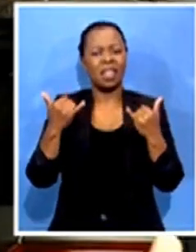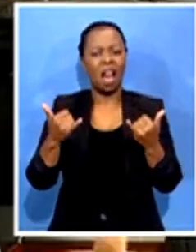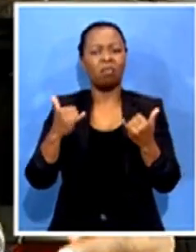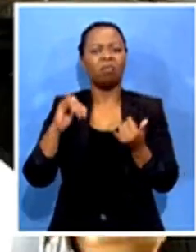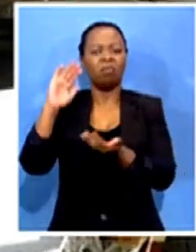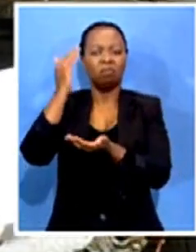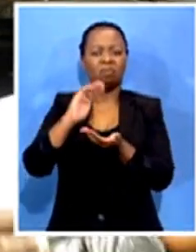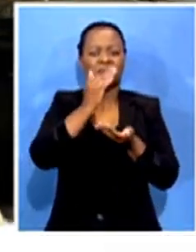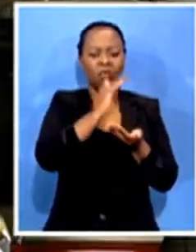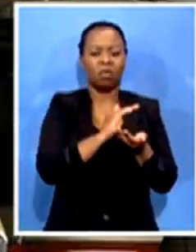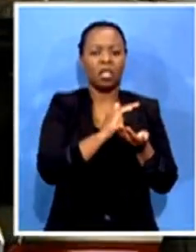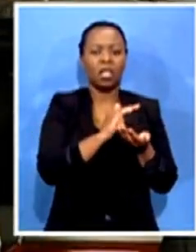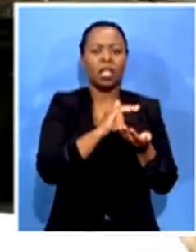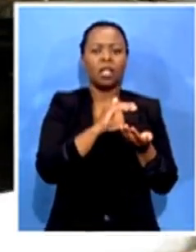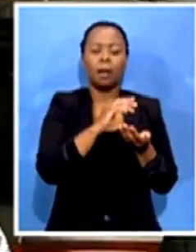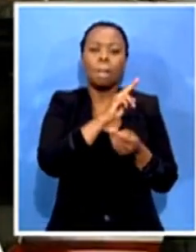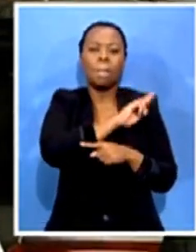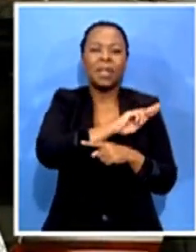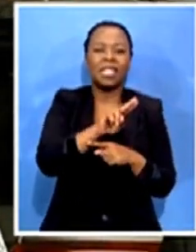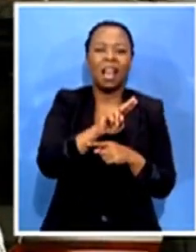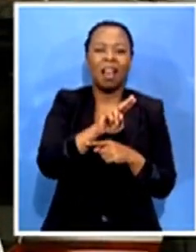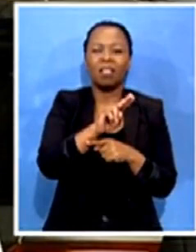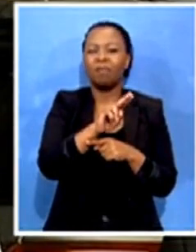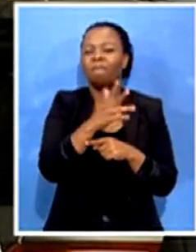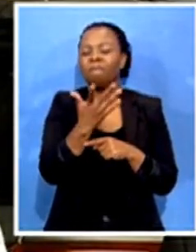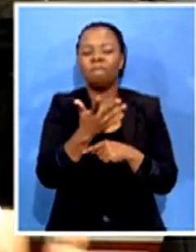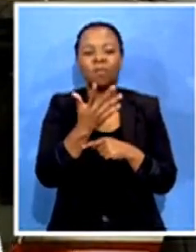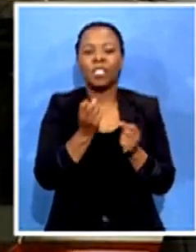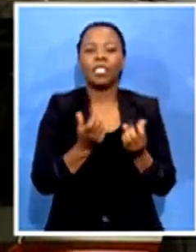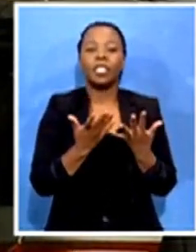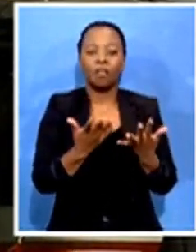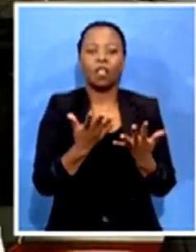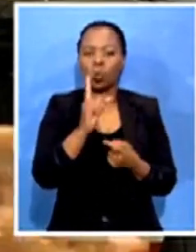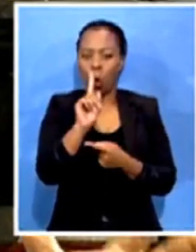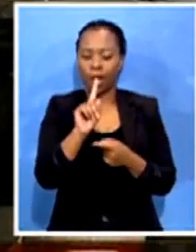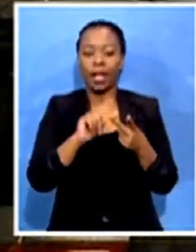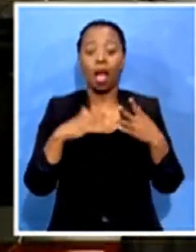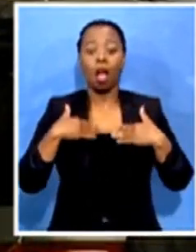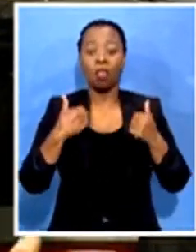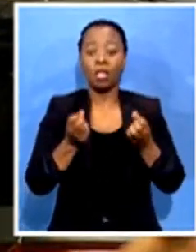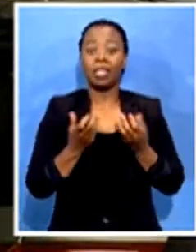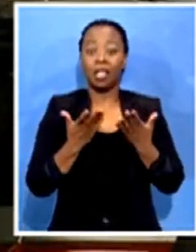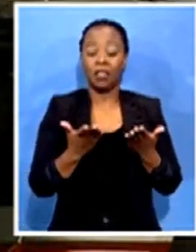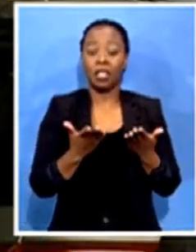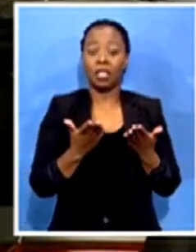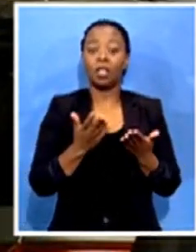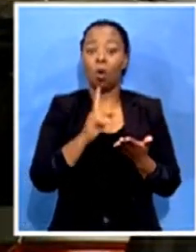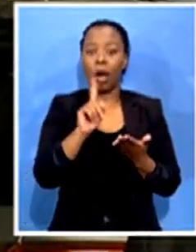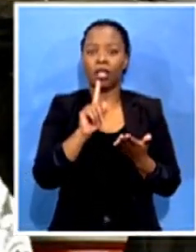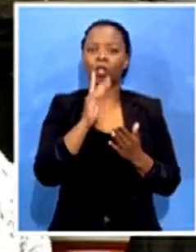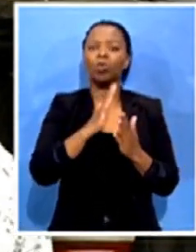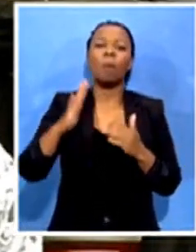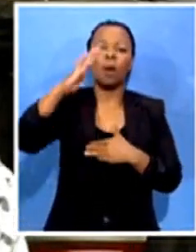medical services and health services will be provided to prioritize, not shut down other services